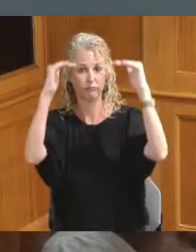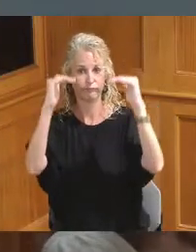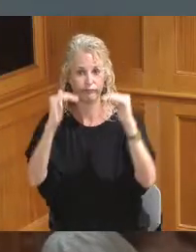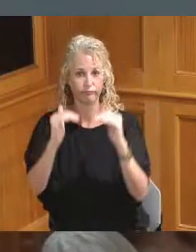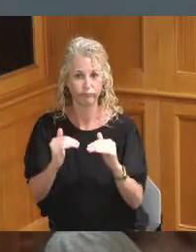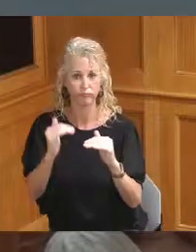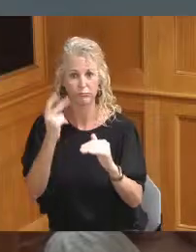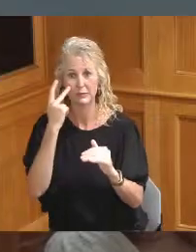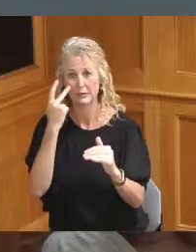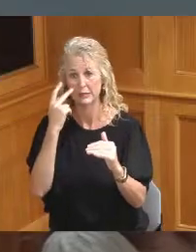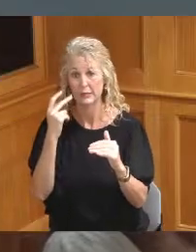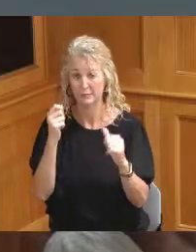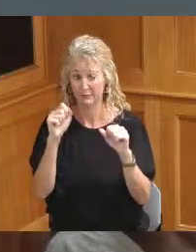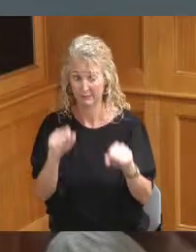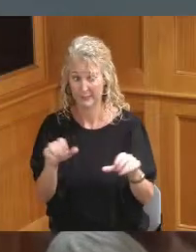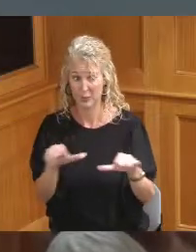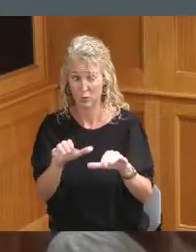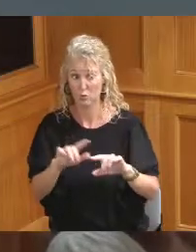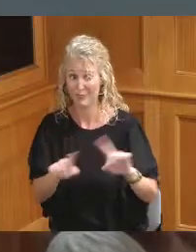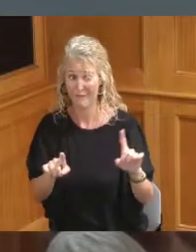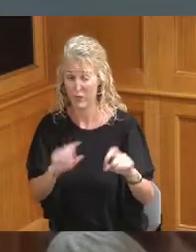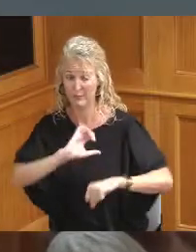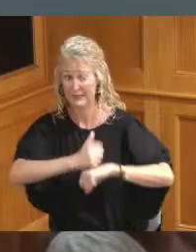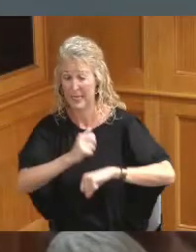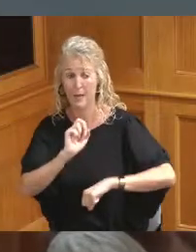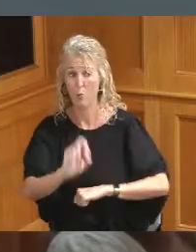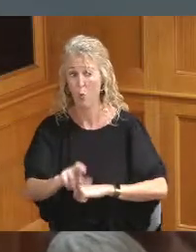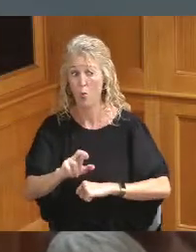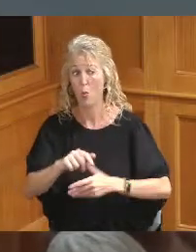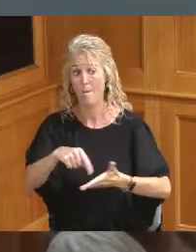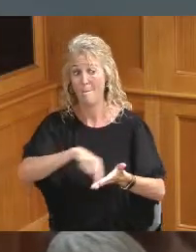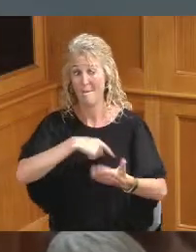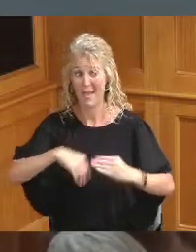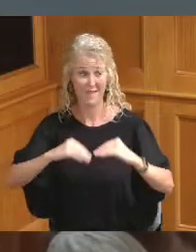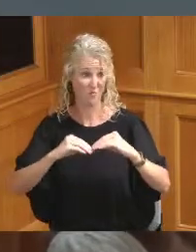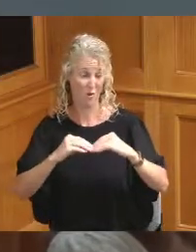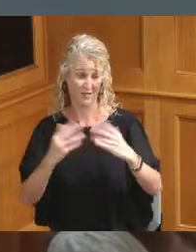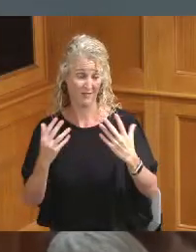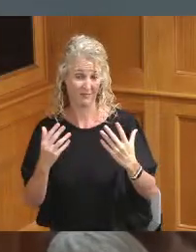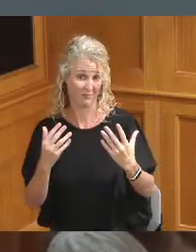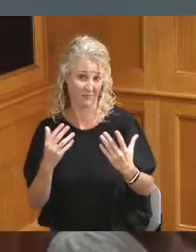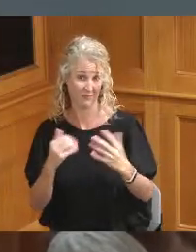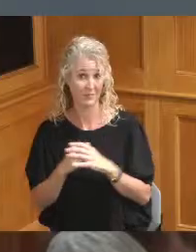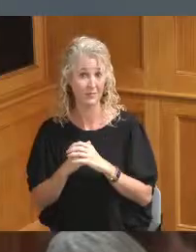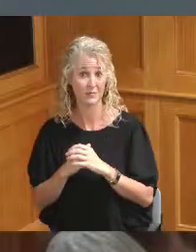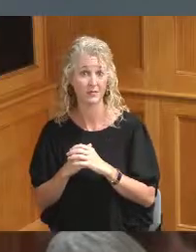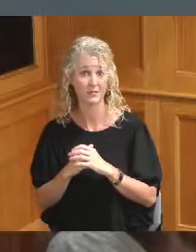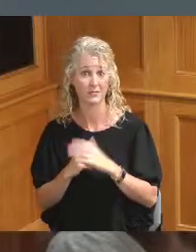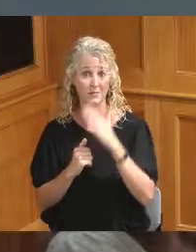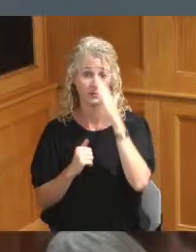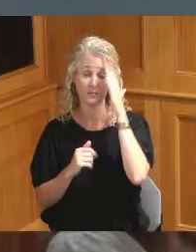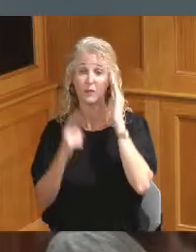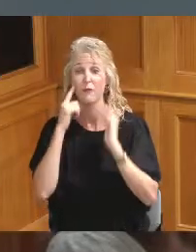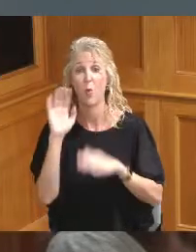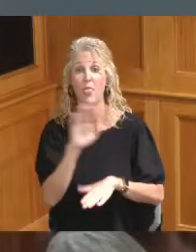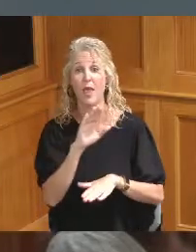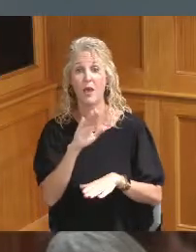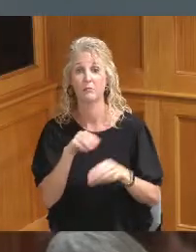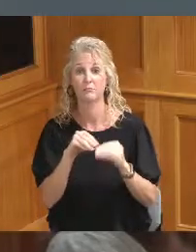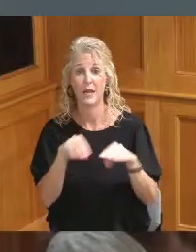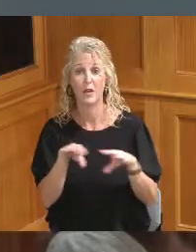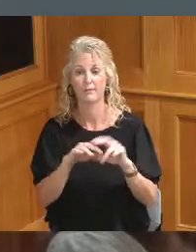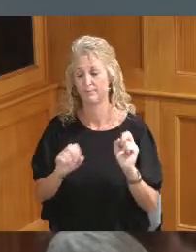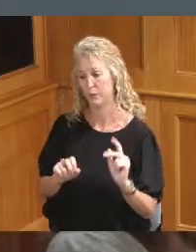what people need to either do differently or pay differently to account for their impervious area.